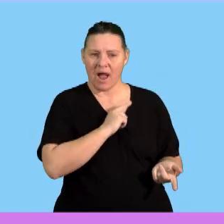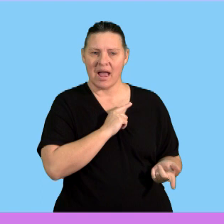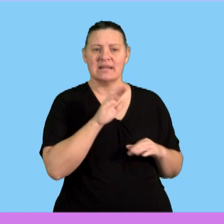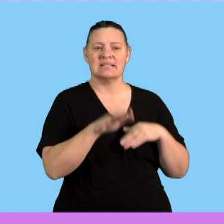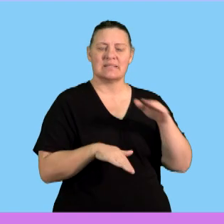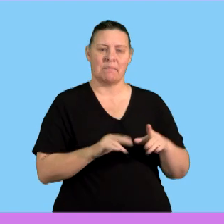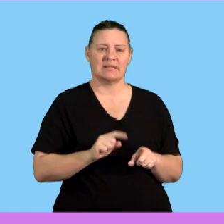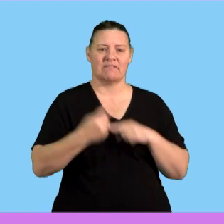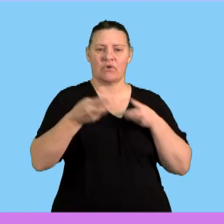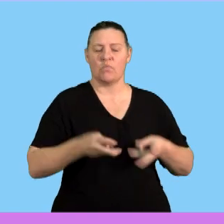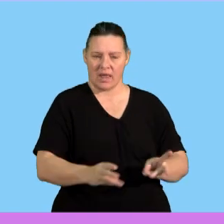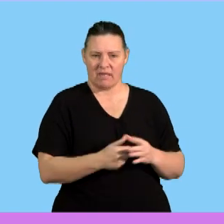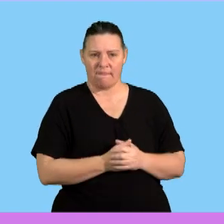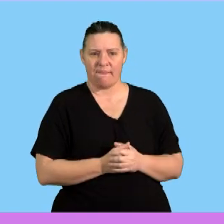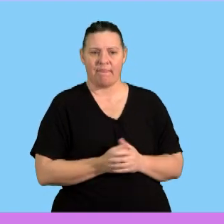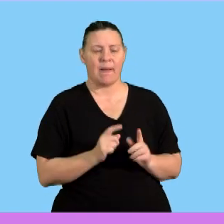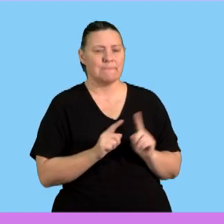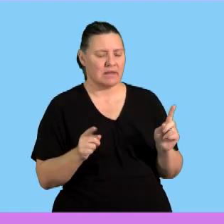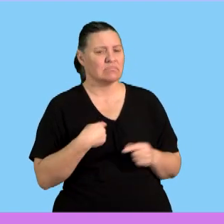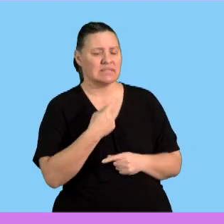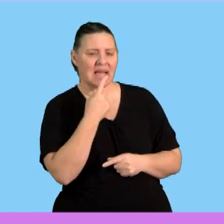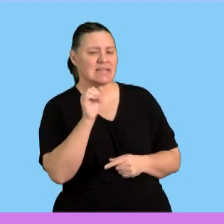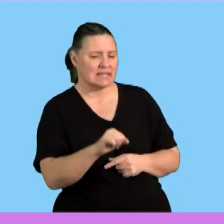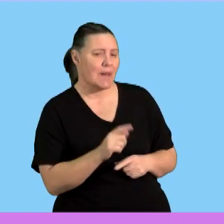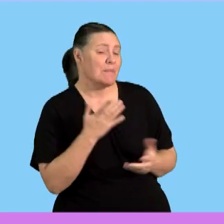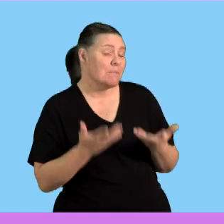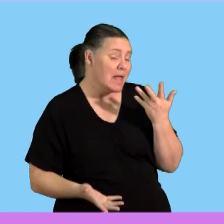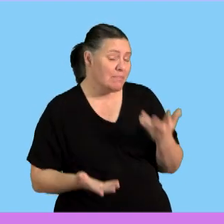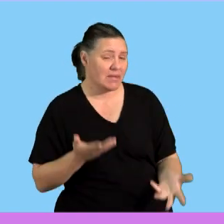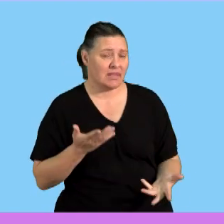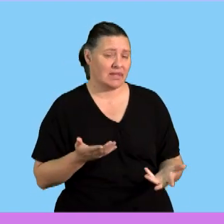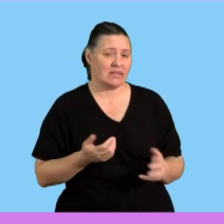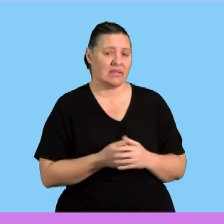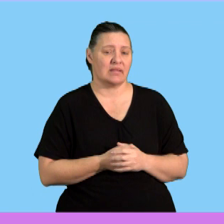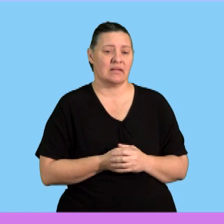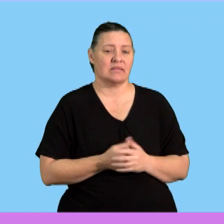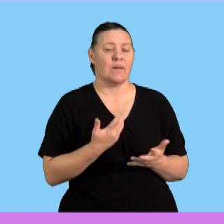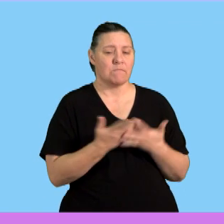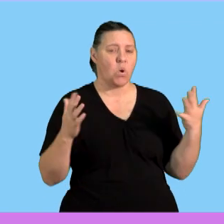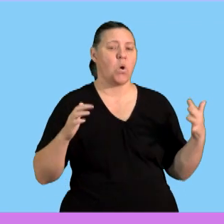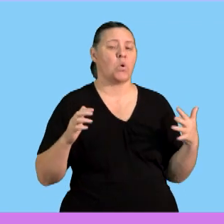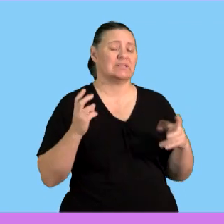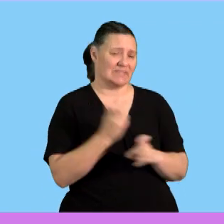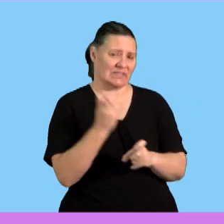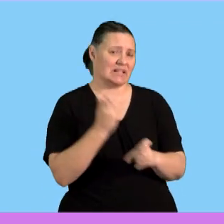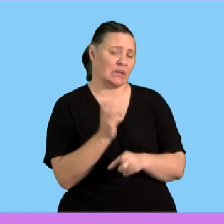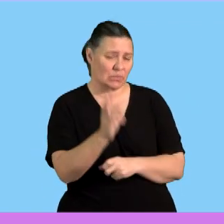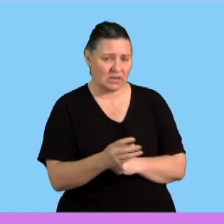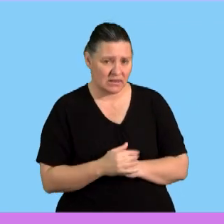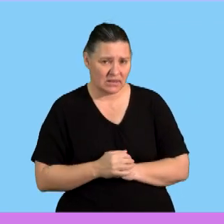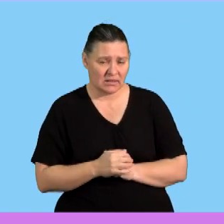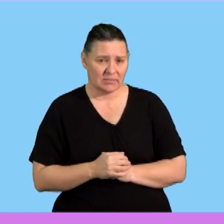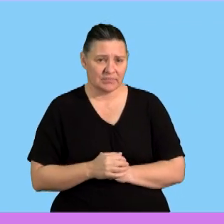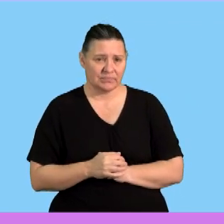be assembled if he completes the step in a different order? But I would say yes, but it might be more